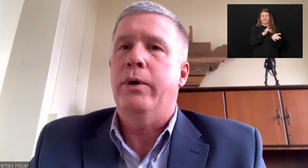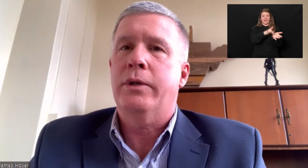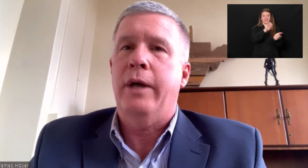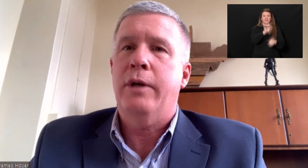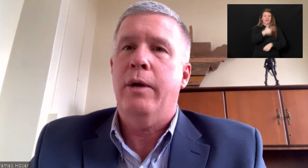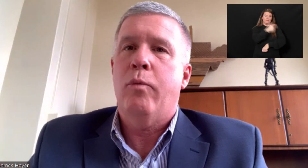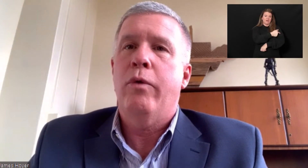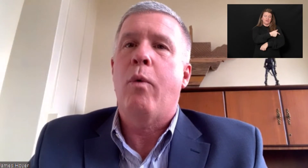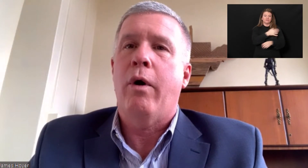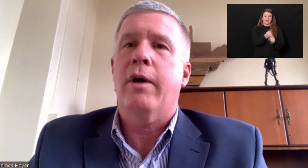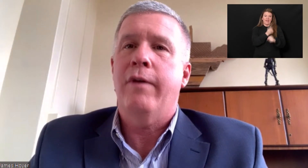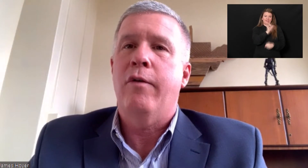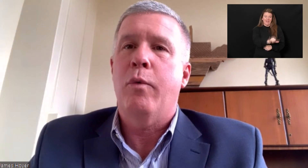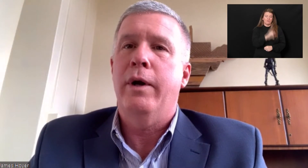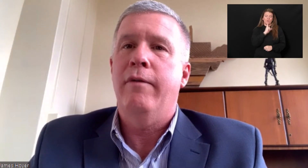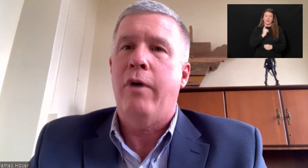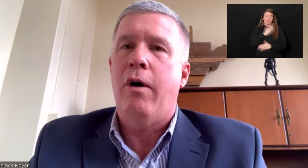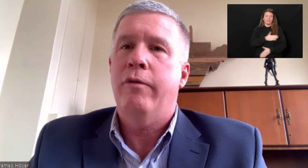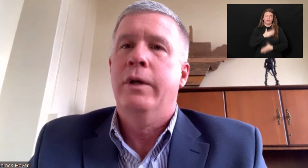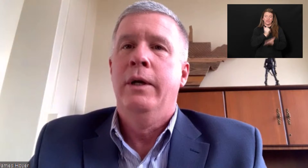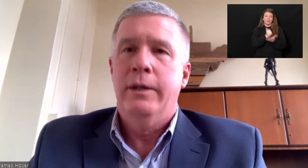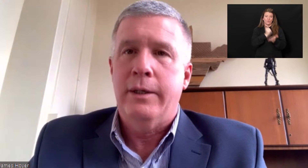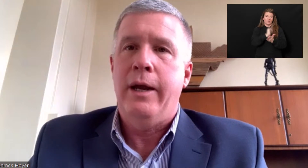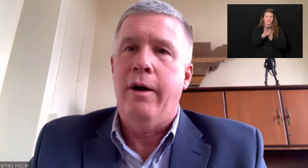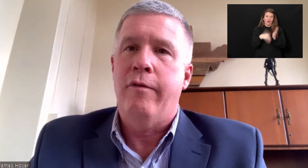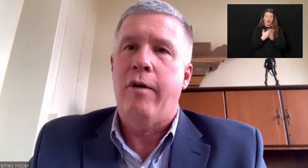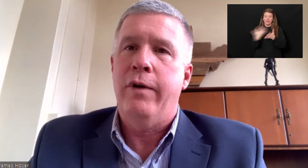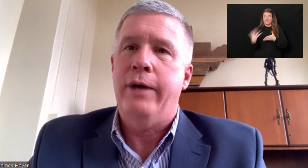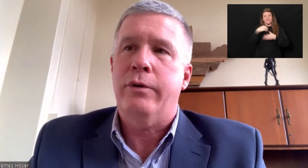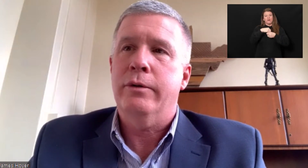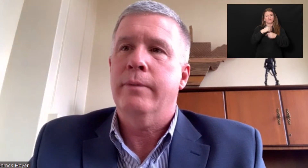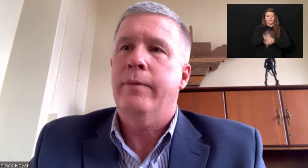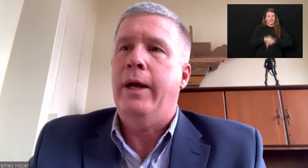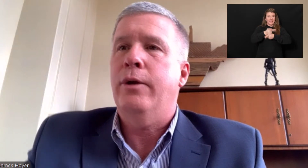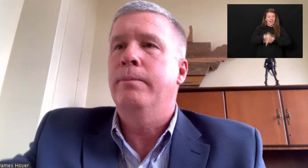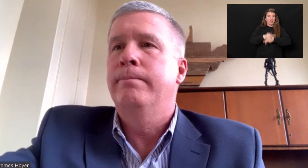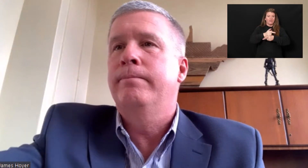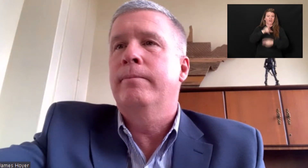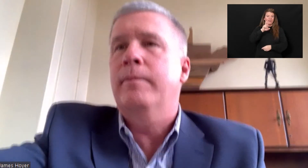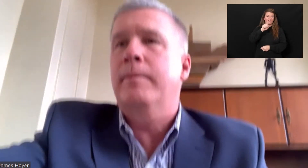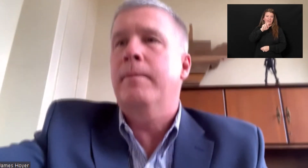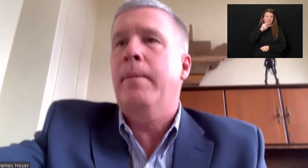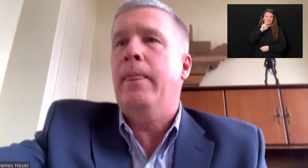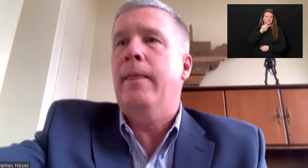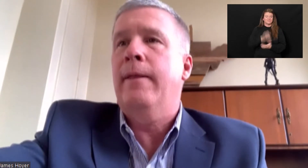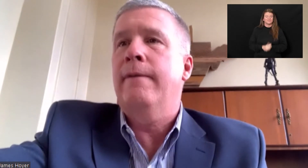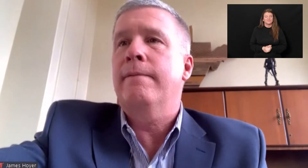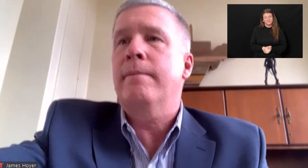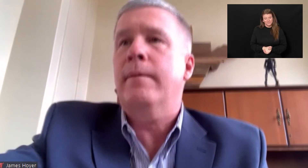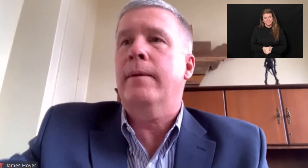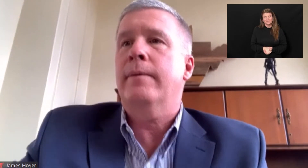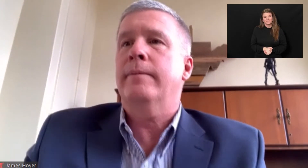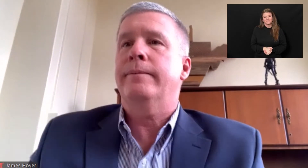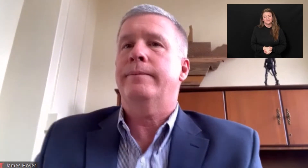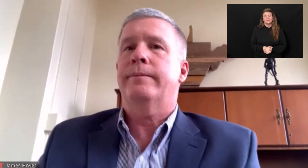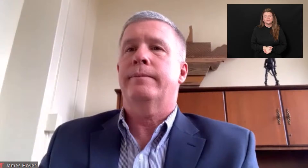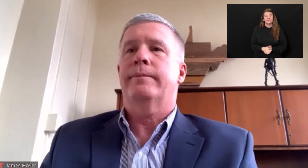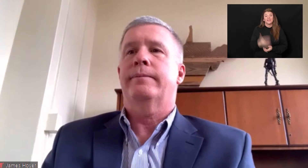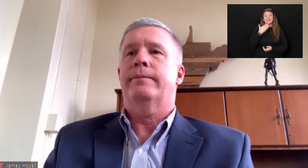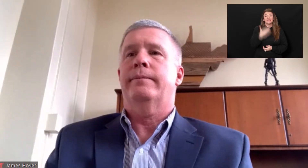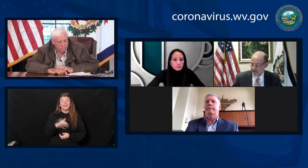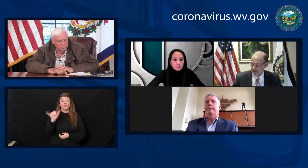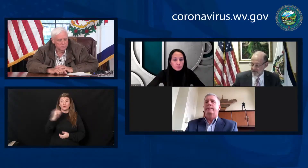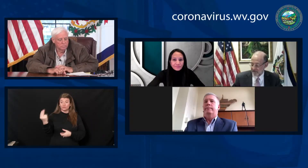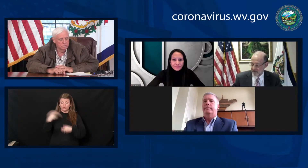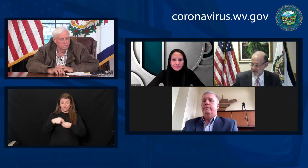greatly appreciate the work of everyone involved to take care of our veterans. Thank you. All right, thank you, sir. Also joining